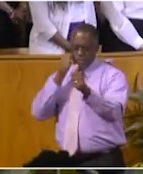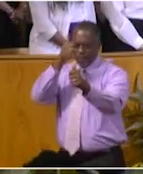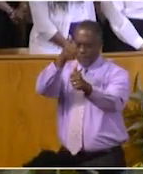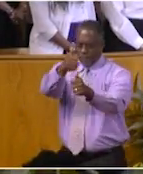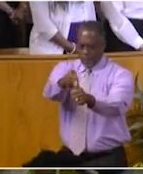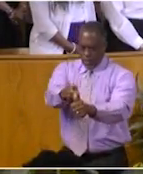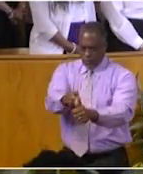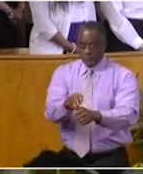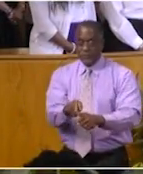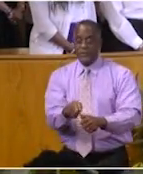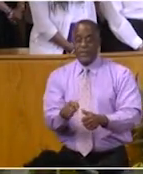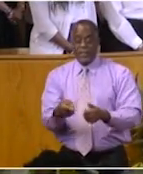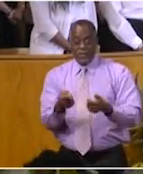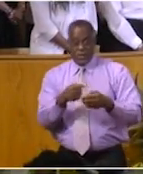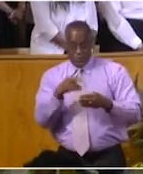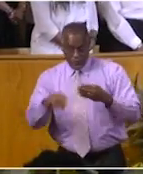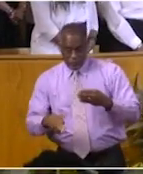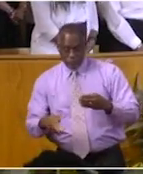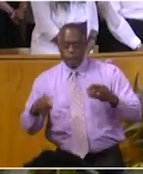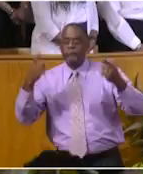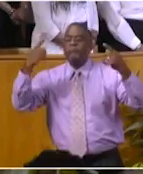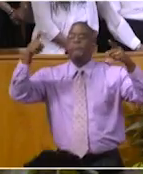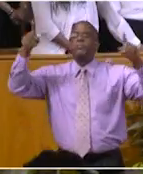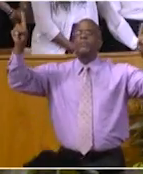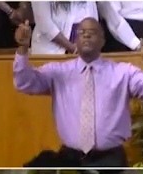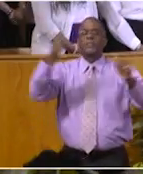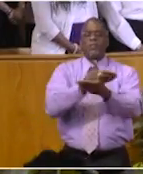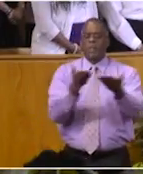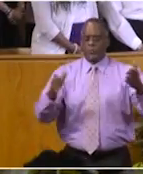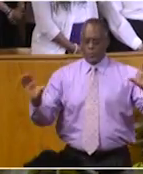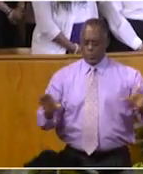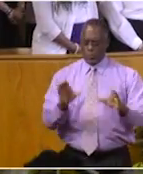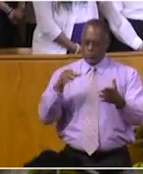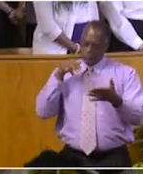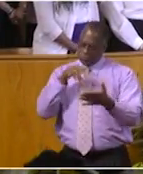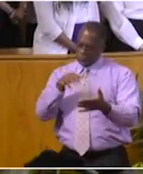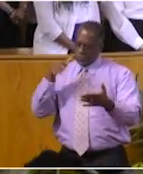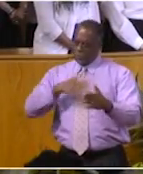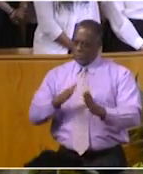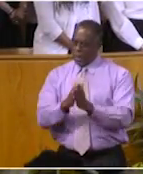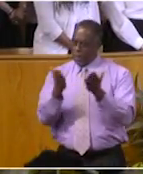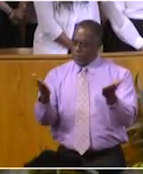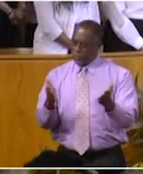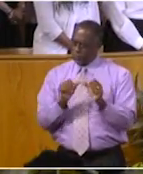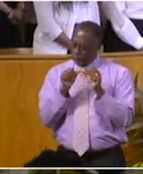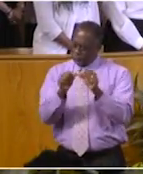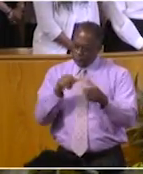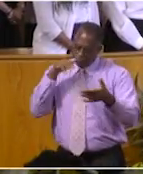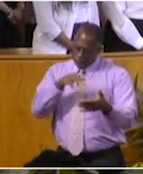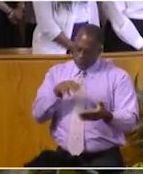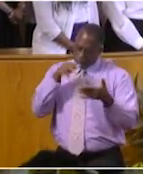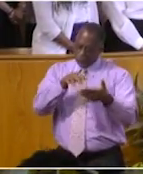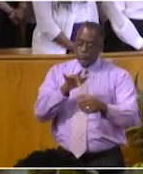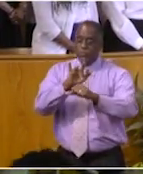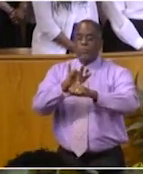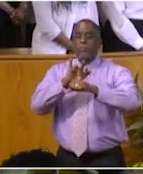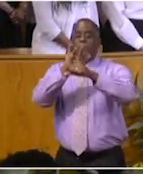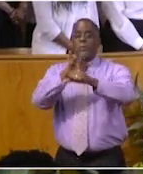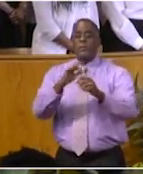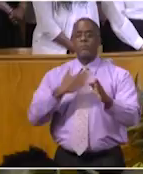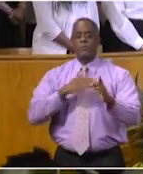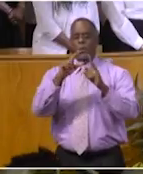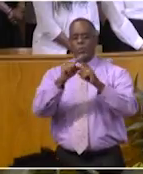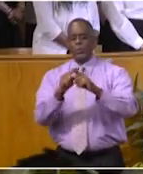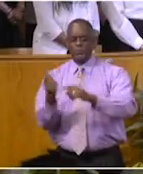in everything you do. Study this book of instruction continually. Meditate on it day